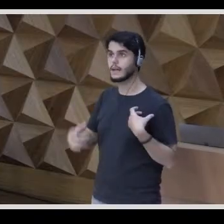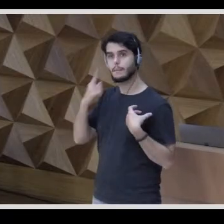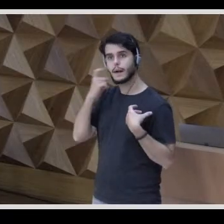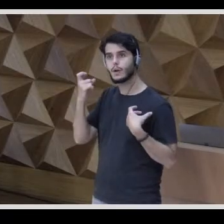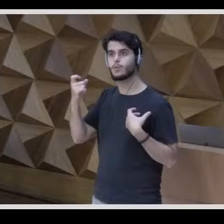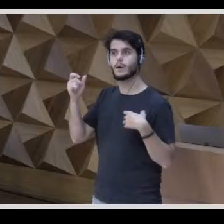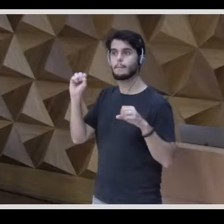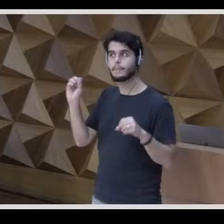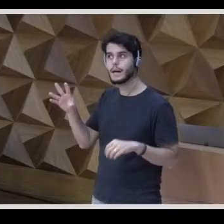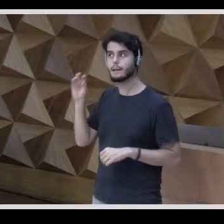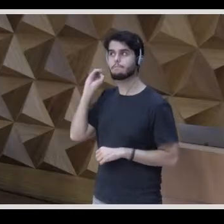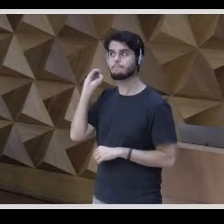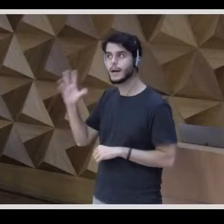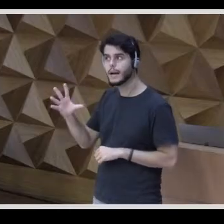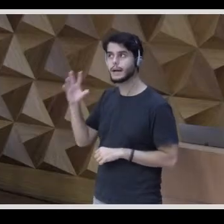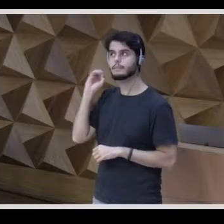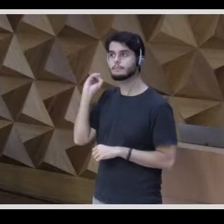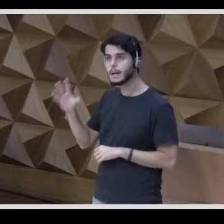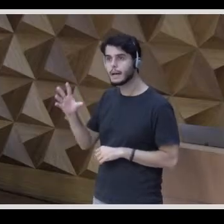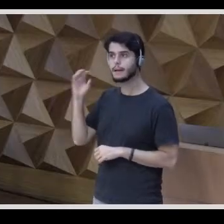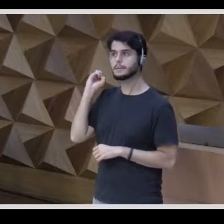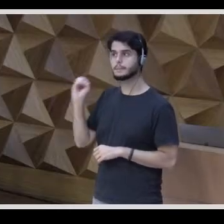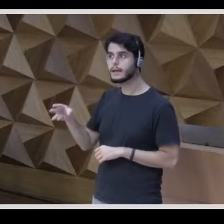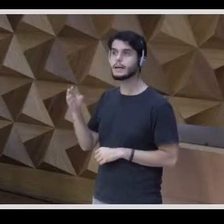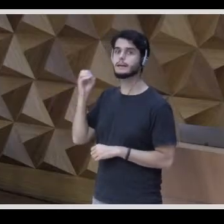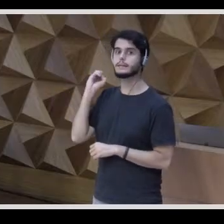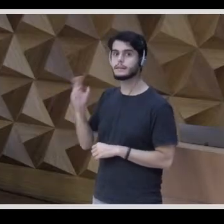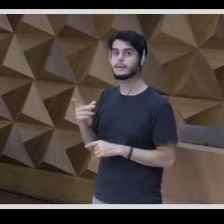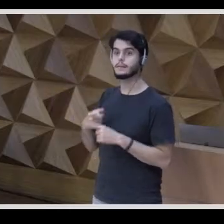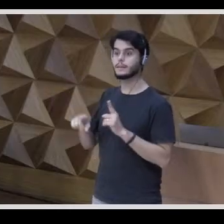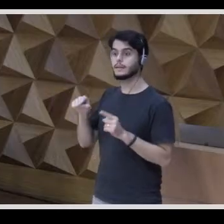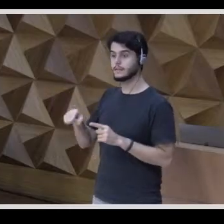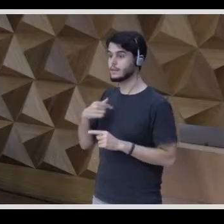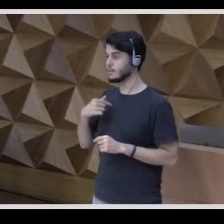this, is I can close the seatbelt and I can sit on it.